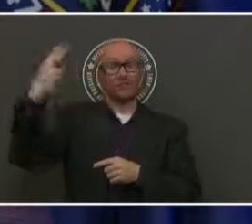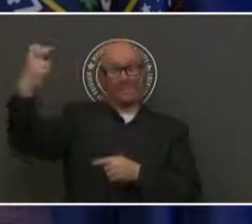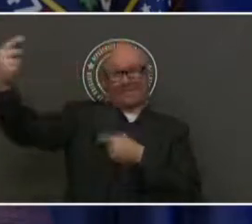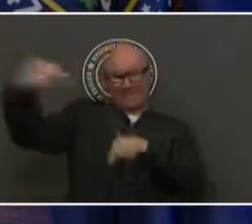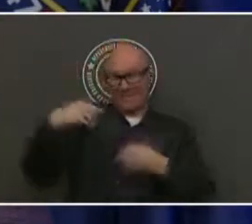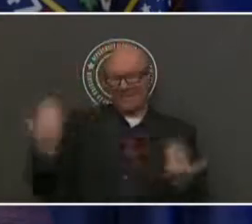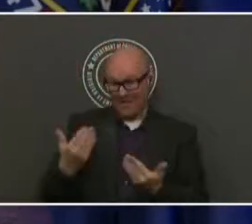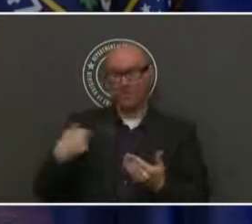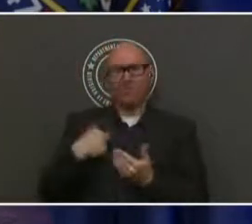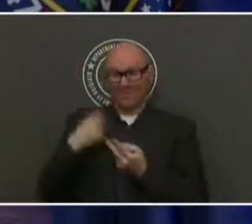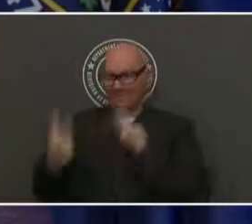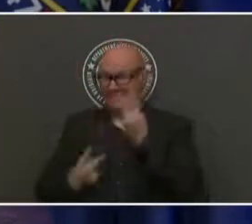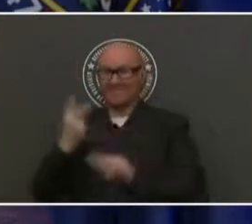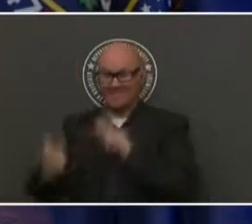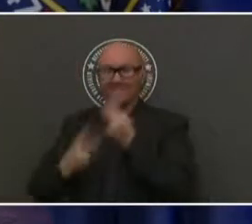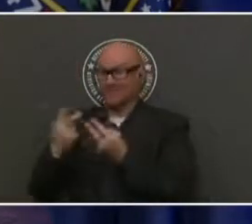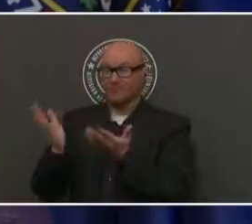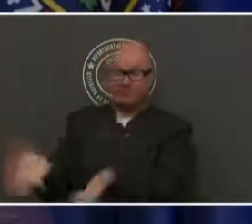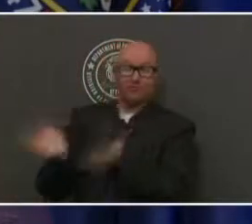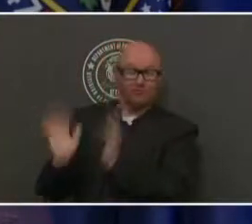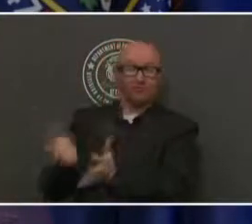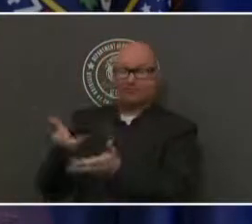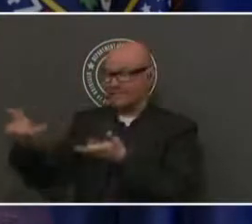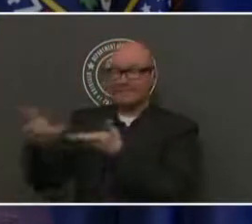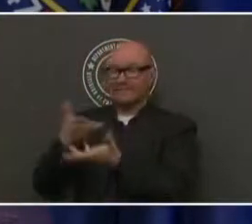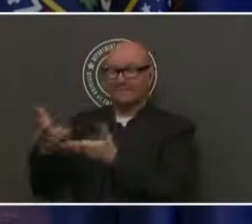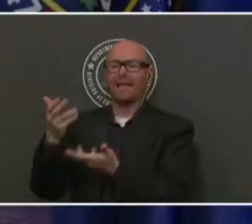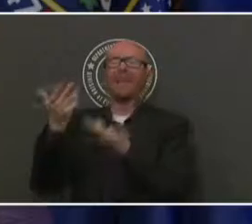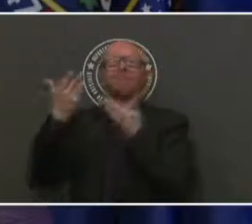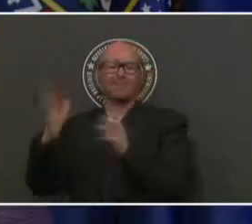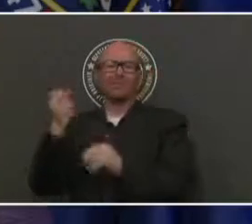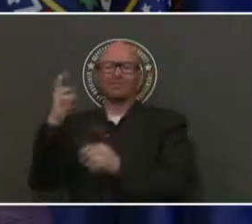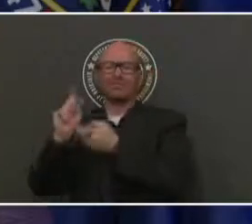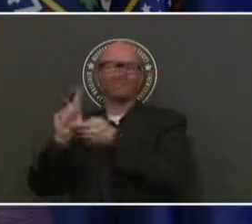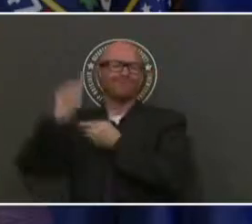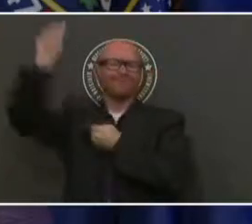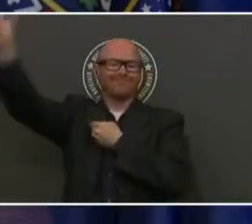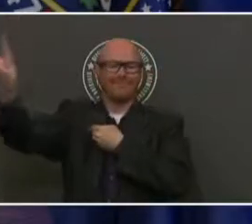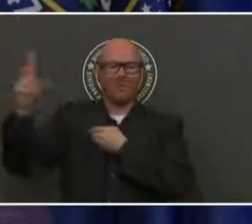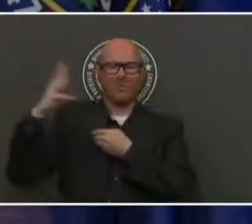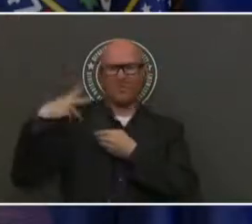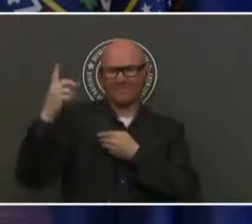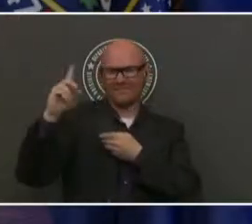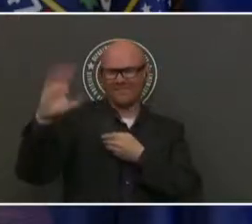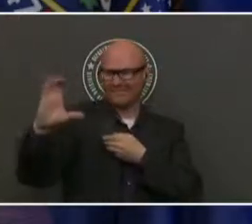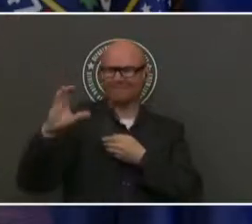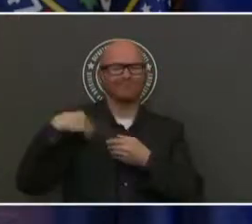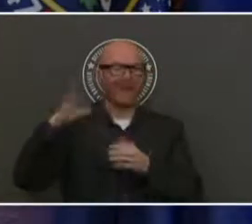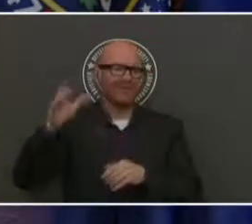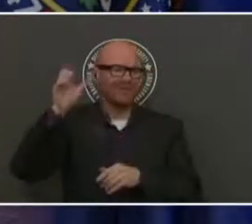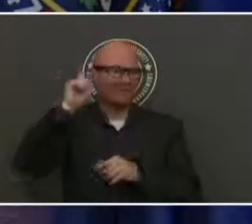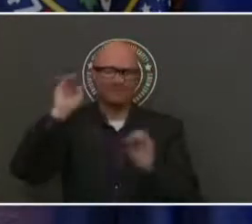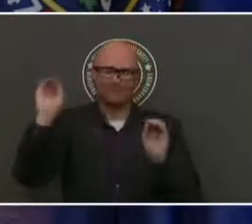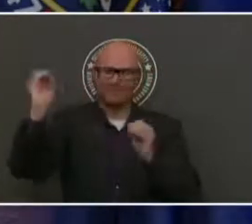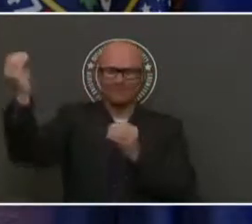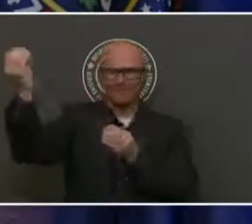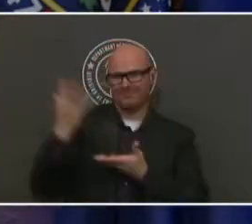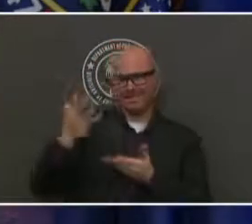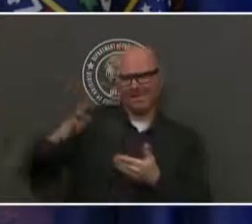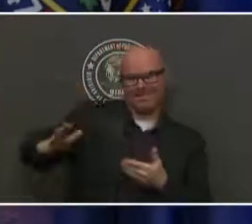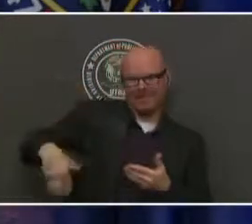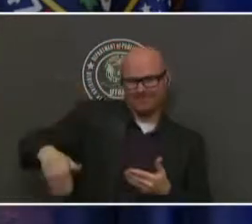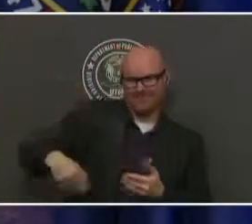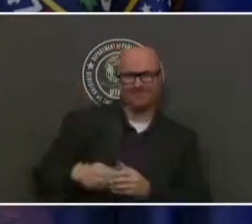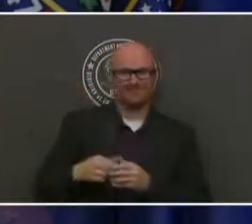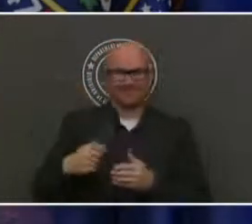the administration will work closely with us and find a legislative solution to put this to bed once and for all. But we don't